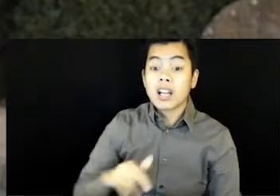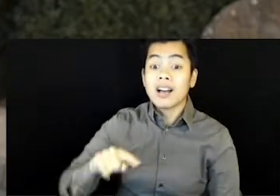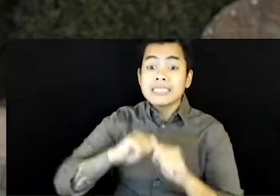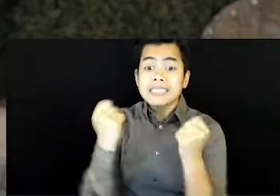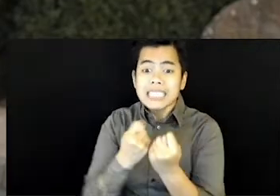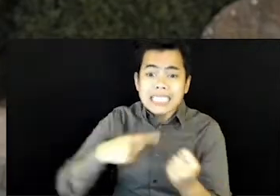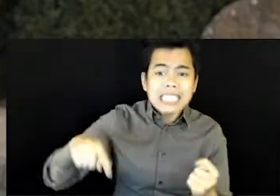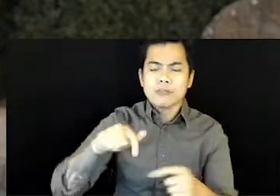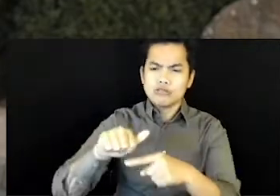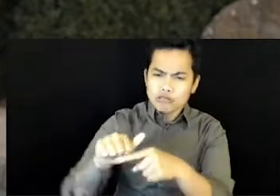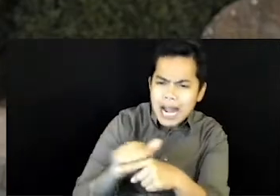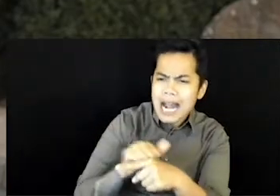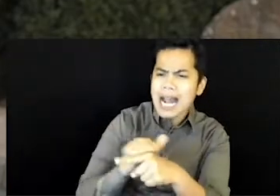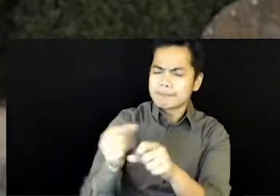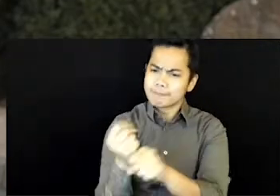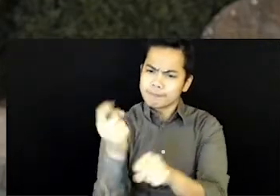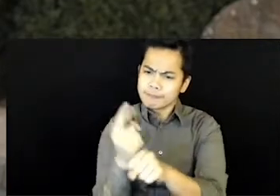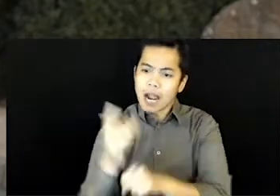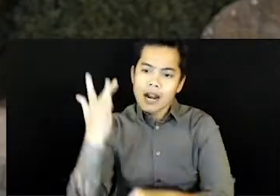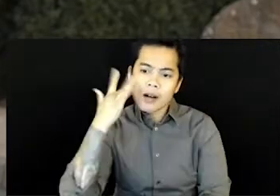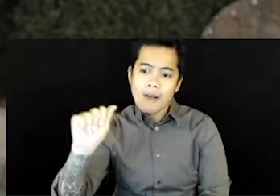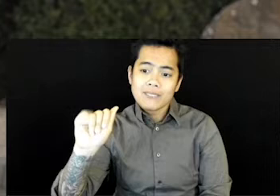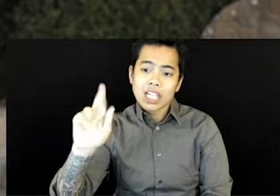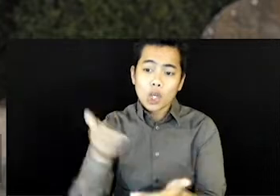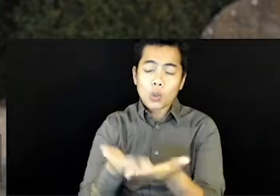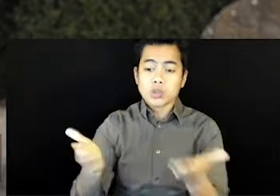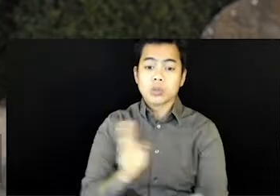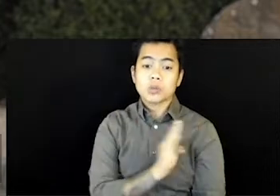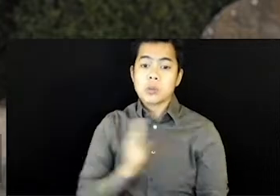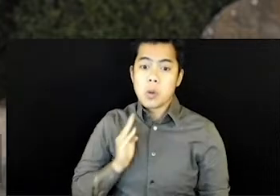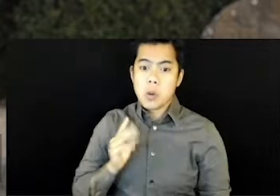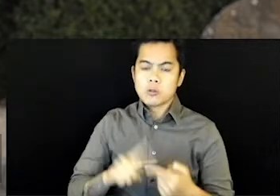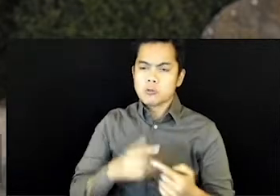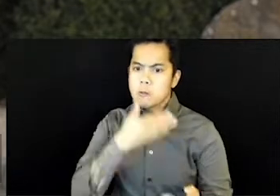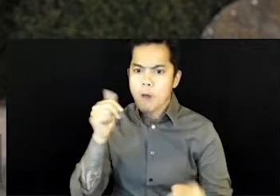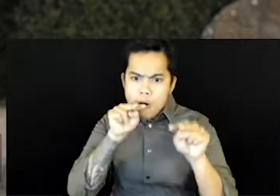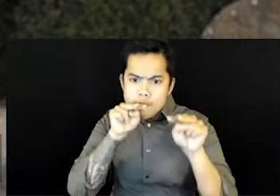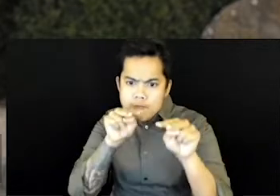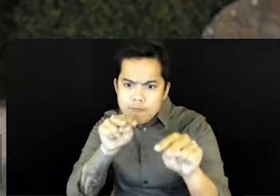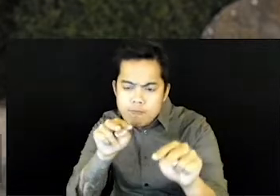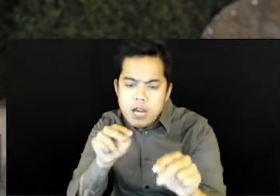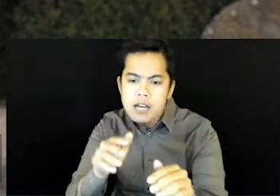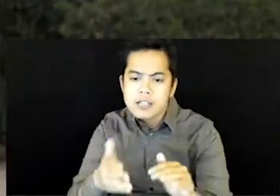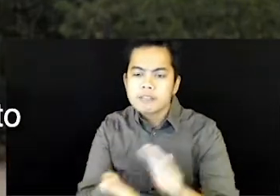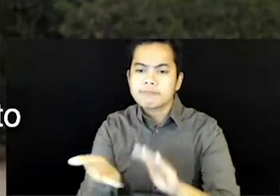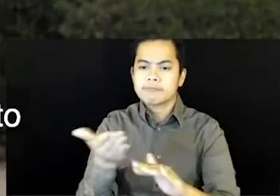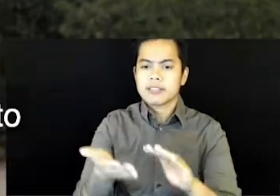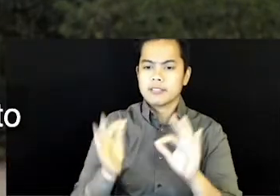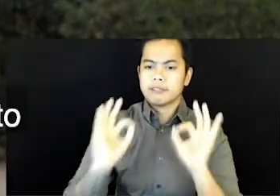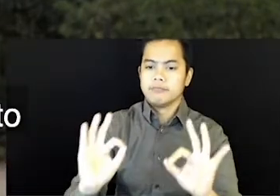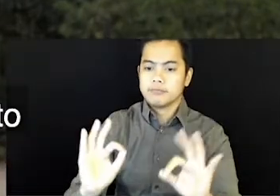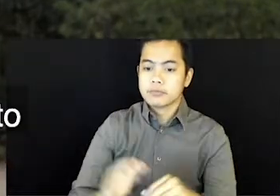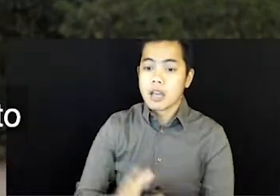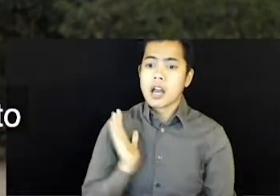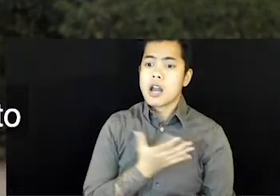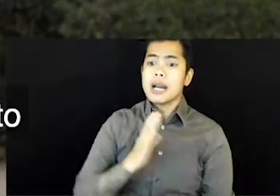team members are trained annually by the California Air Resources Board to better monitor our facilities. Our company-wide stop work order also empowers